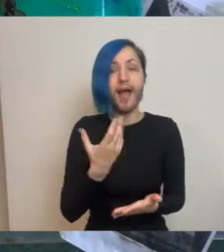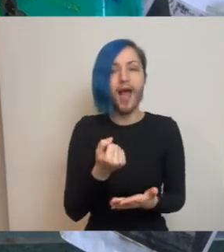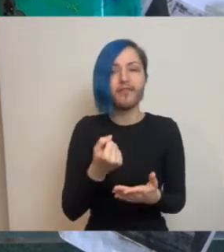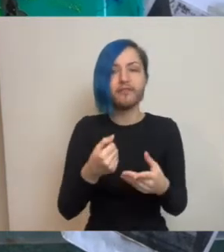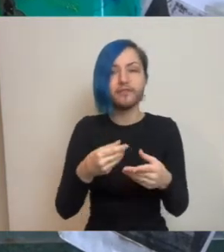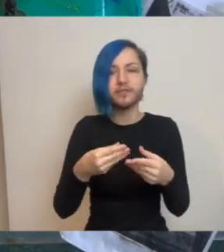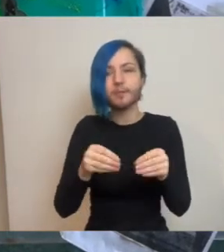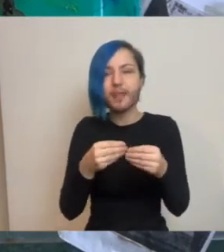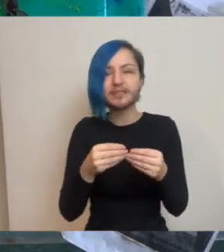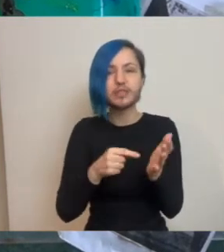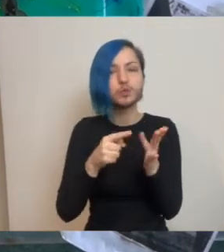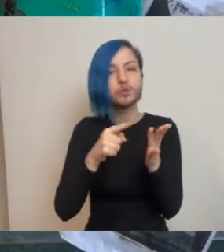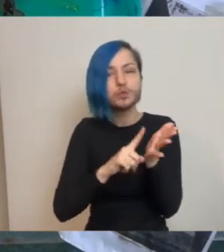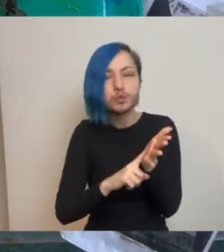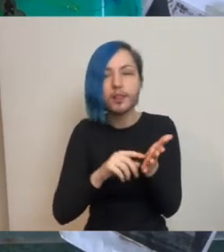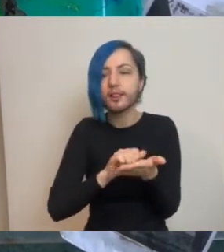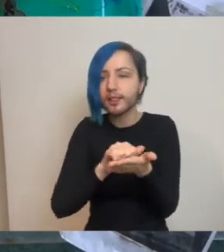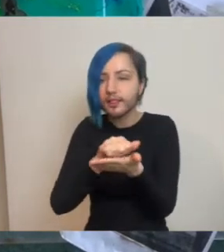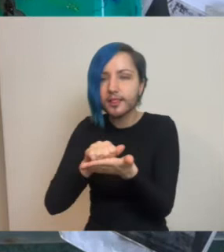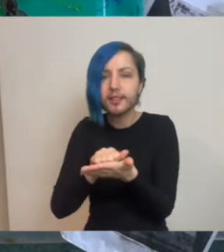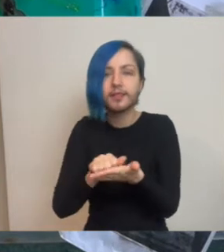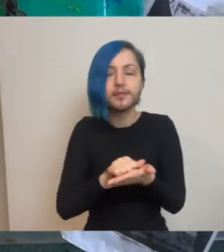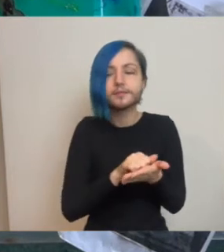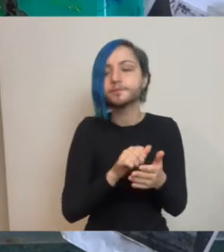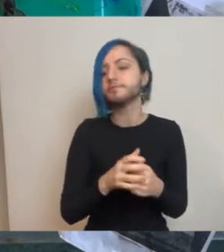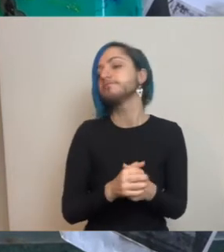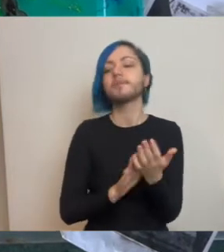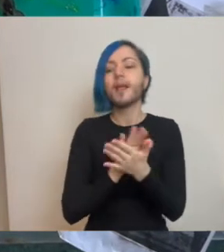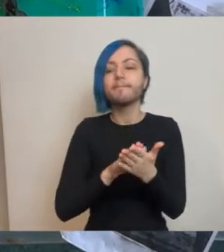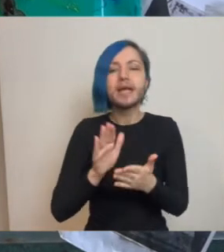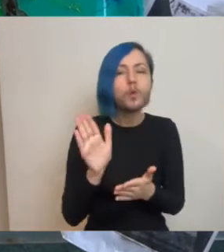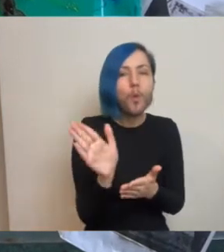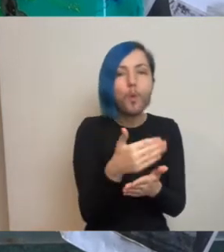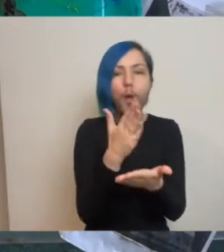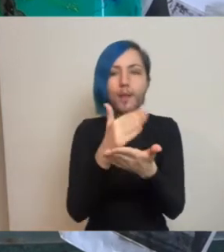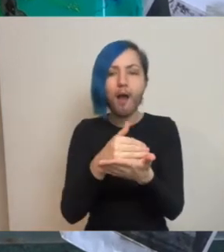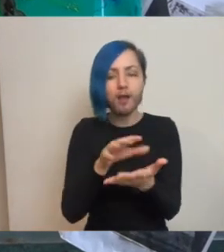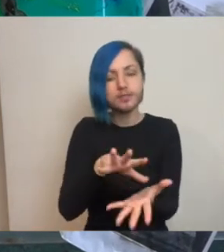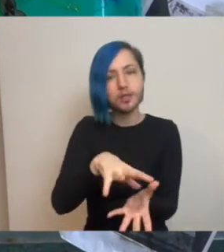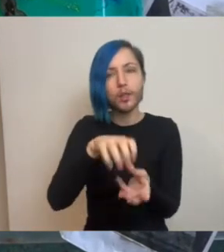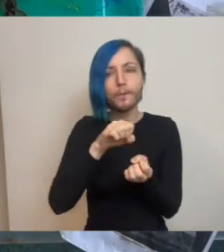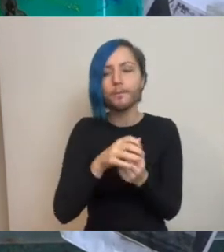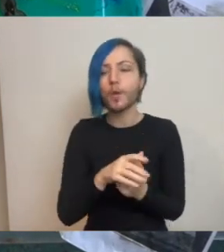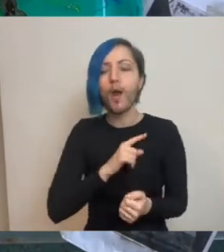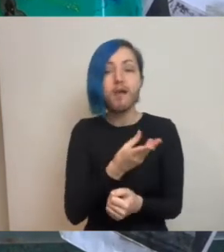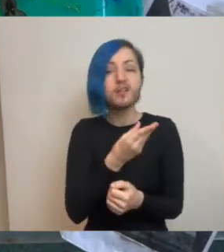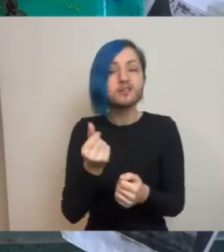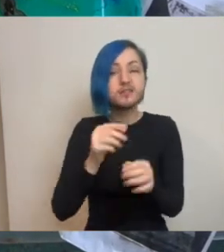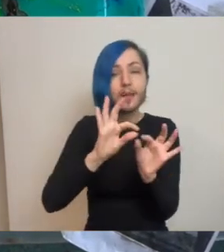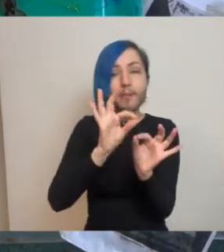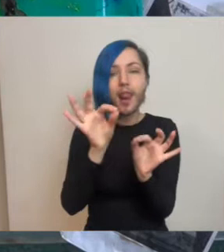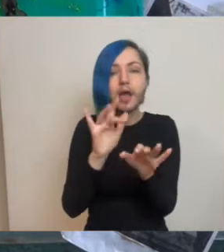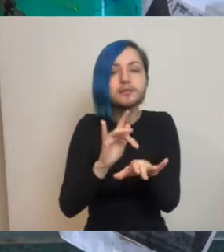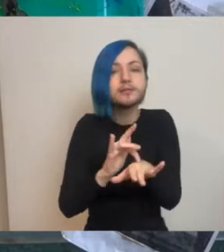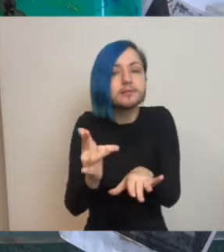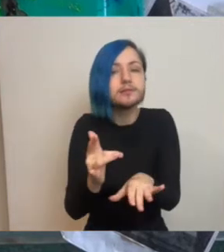plastic tool which I'll use, and that makes sure that you means that you get every little bit that you can out of it, because some of the lines will be more delicate, some